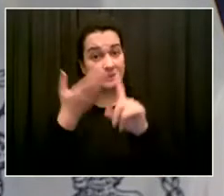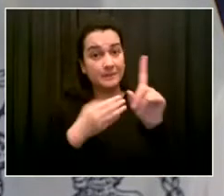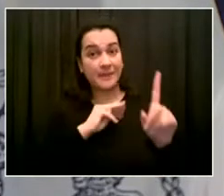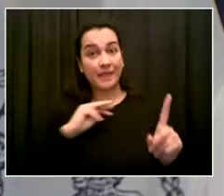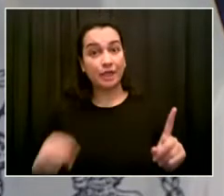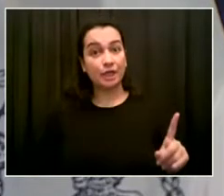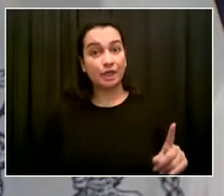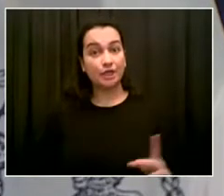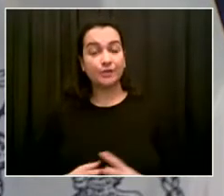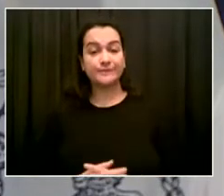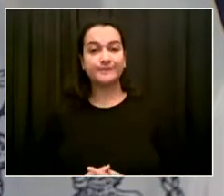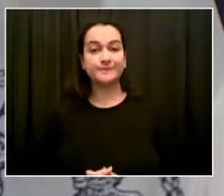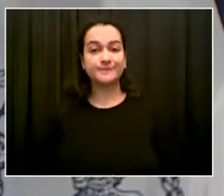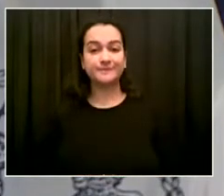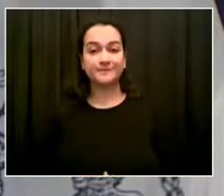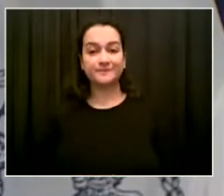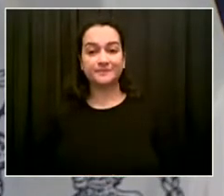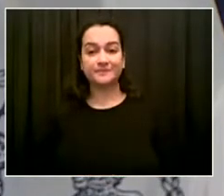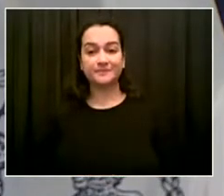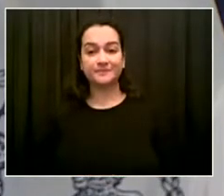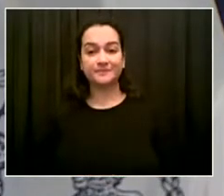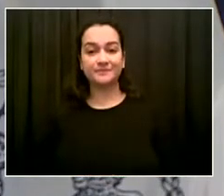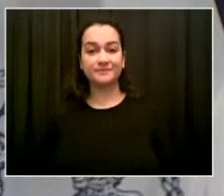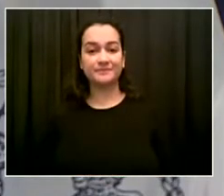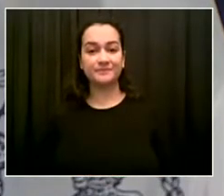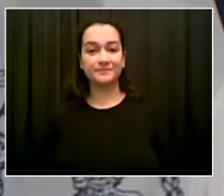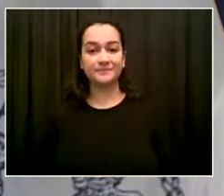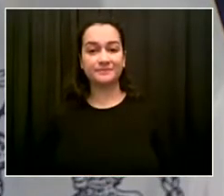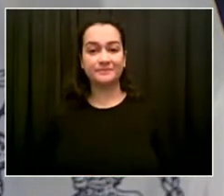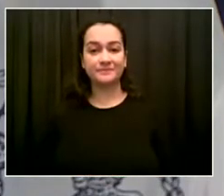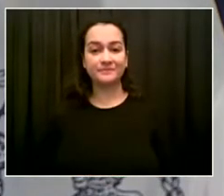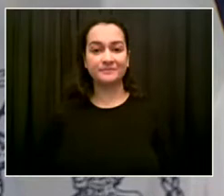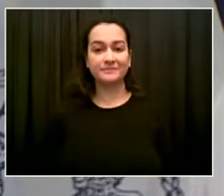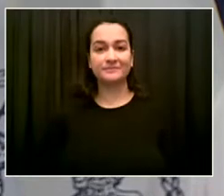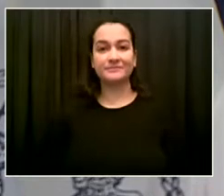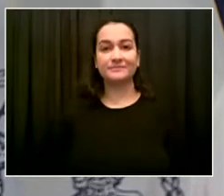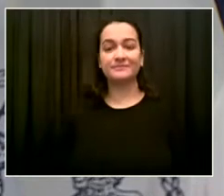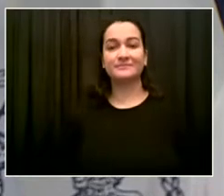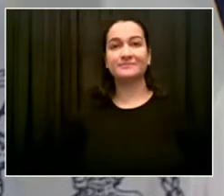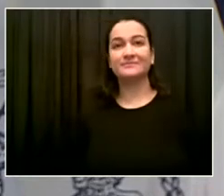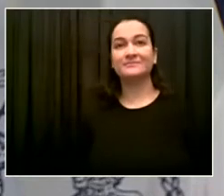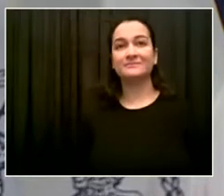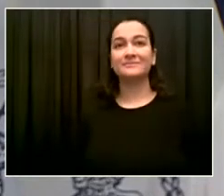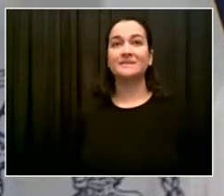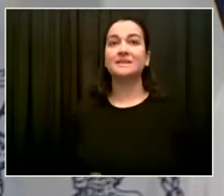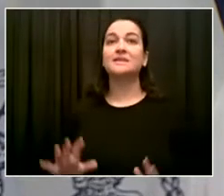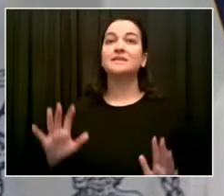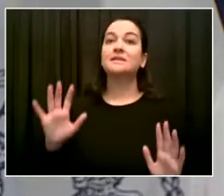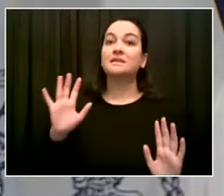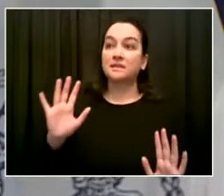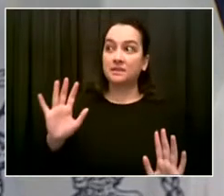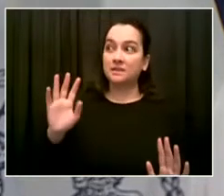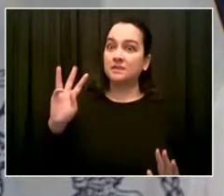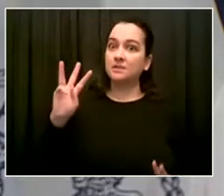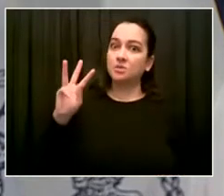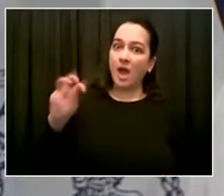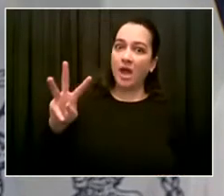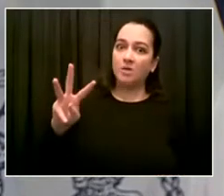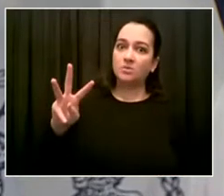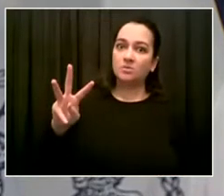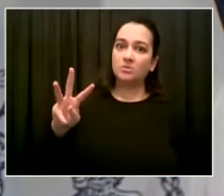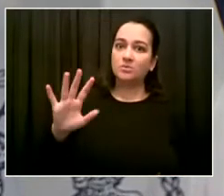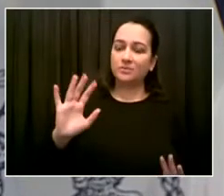being impossible. Well, I appreciate the question. I certainly would just say to everyone, we